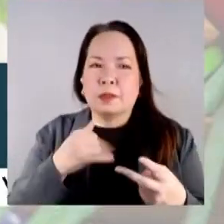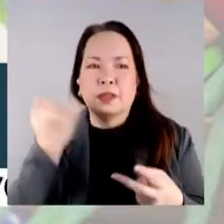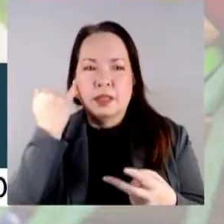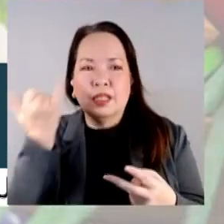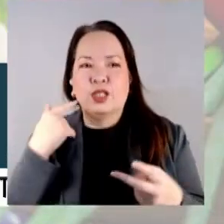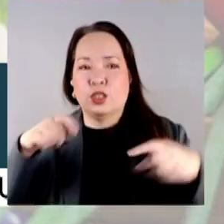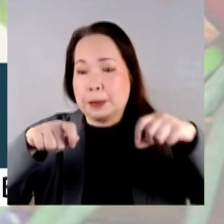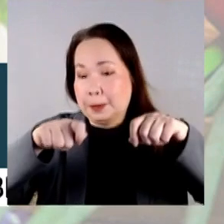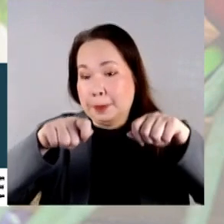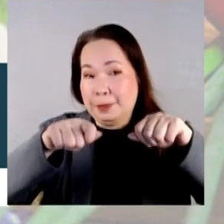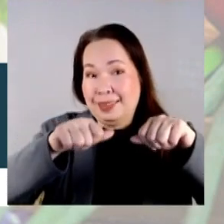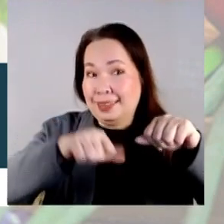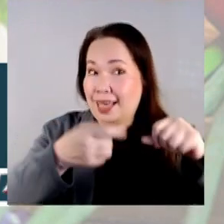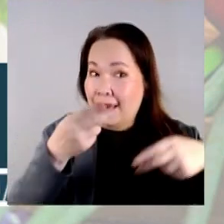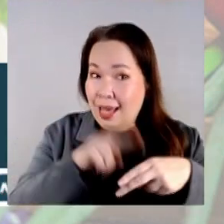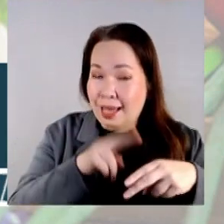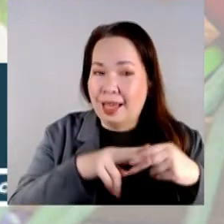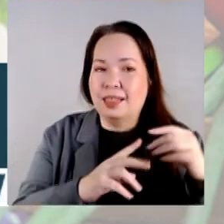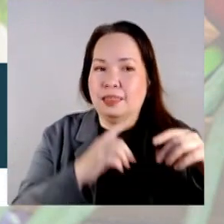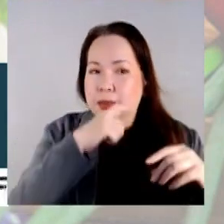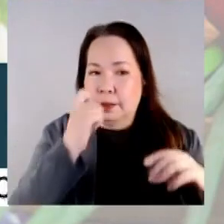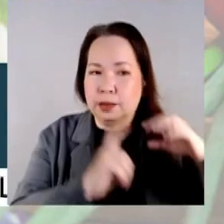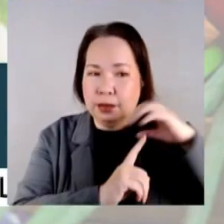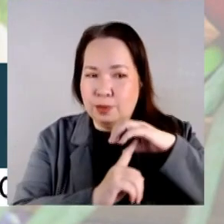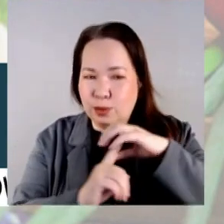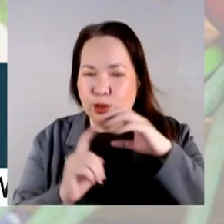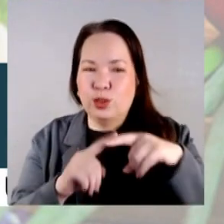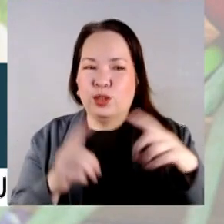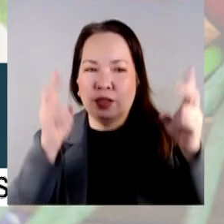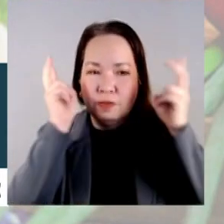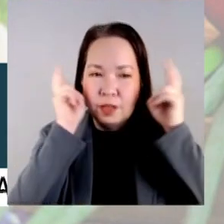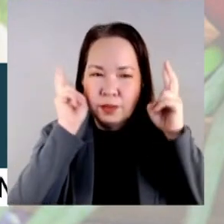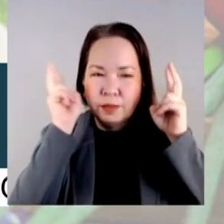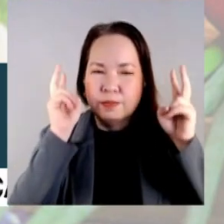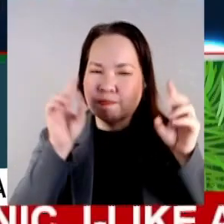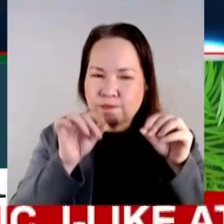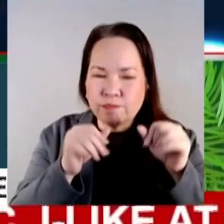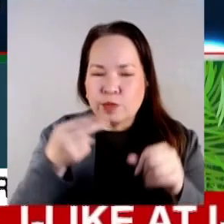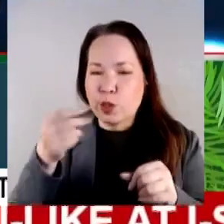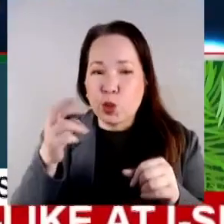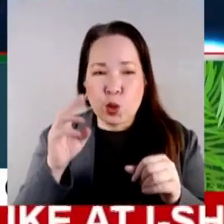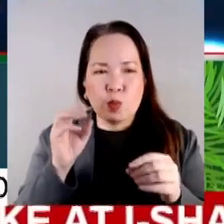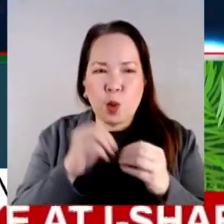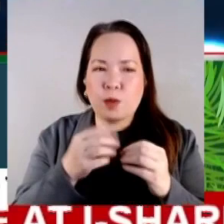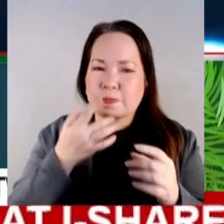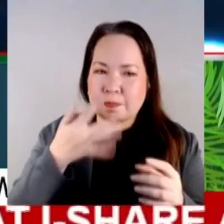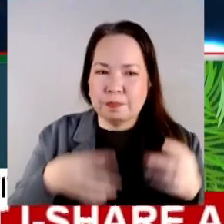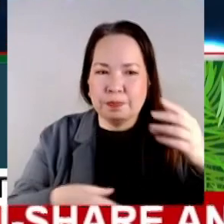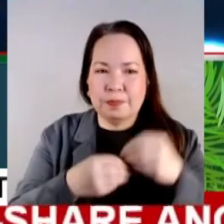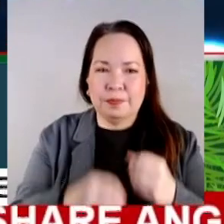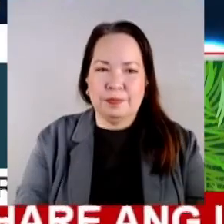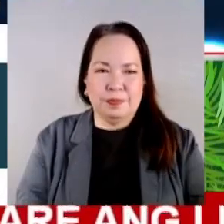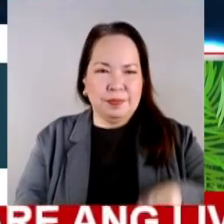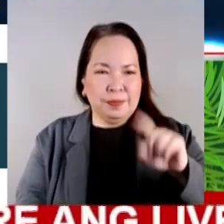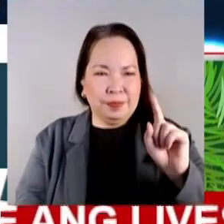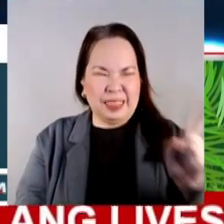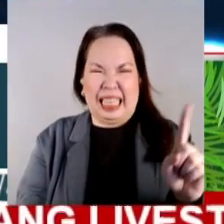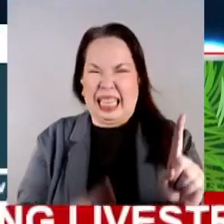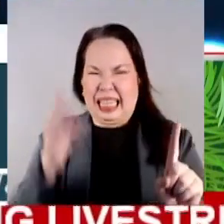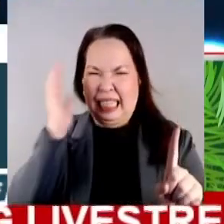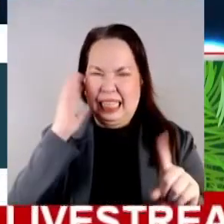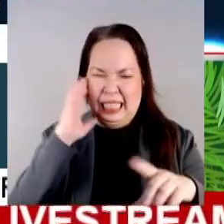or calamansi, dried mushrooms, umami, vegetables, and herbs to add flavors. Mga crispy pata,